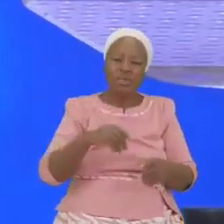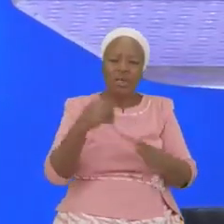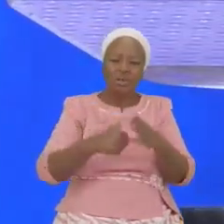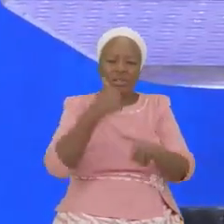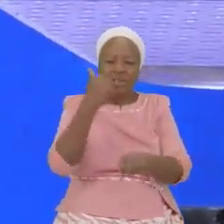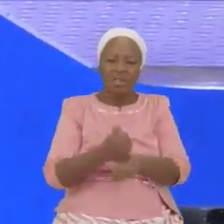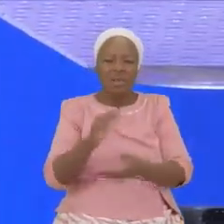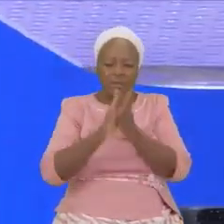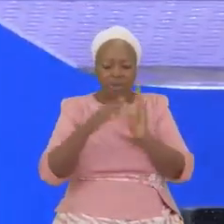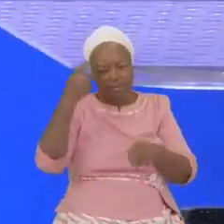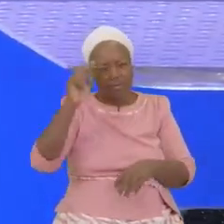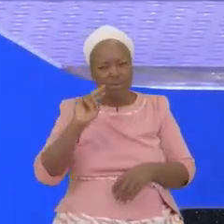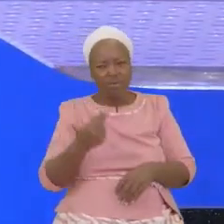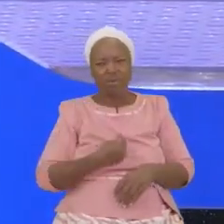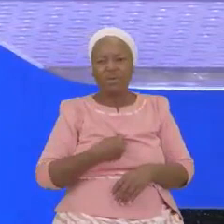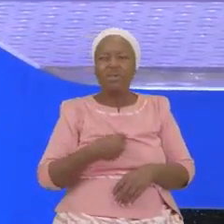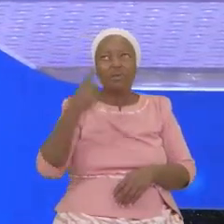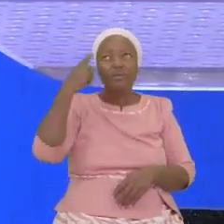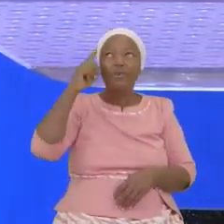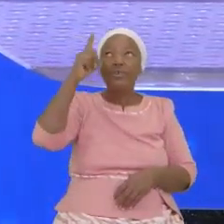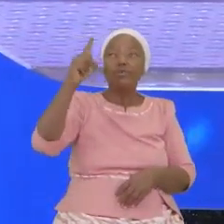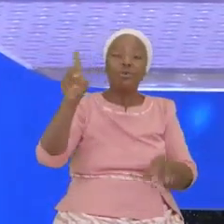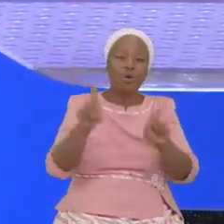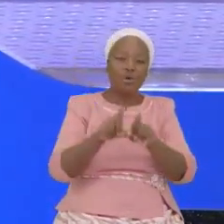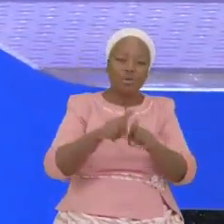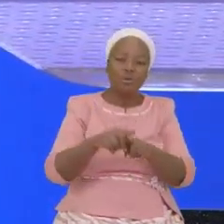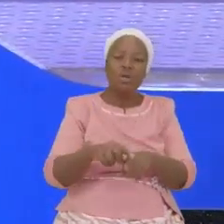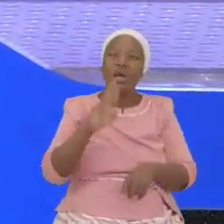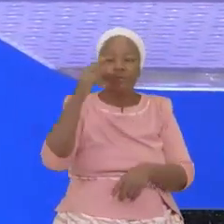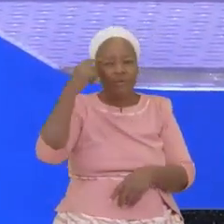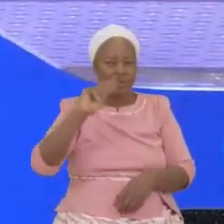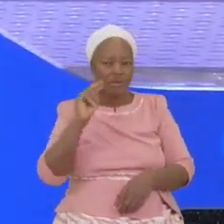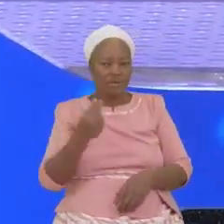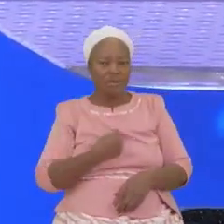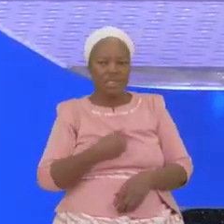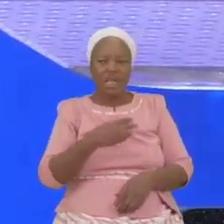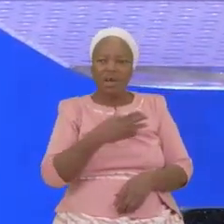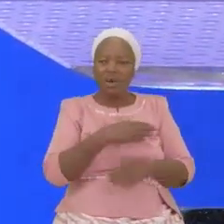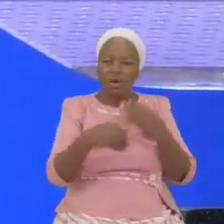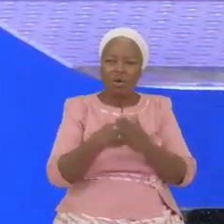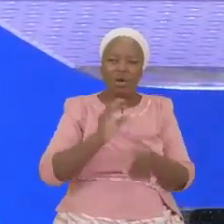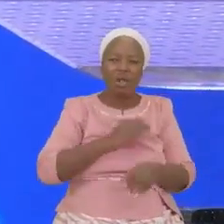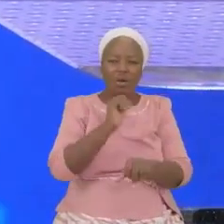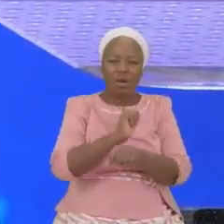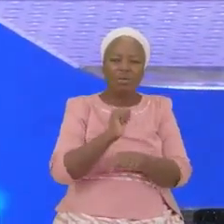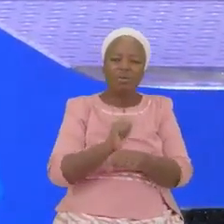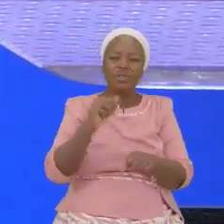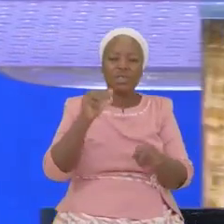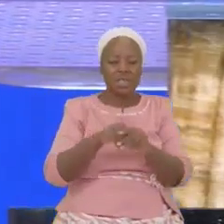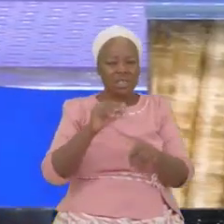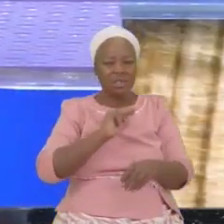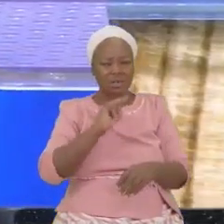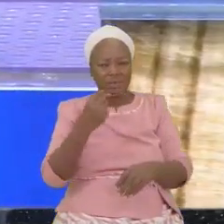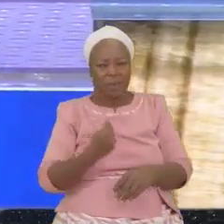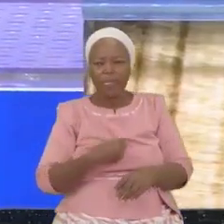for us, for thou also hast wrought all our works in us. Verse